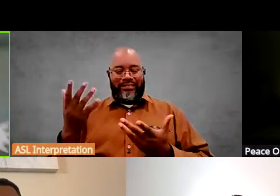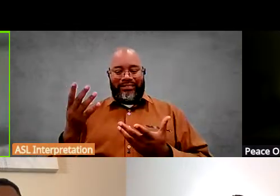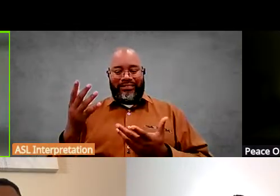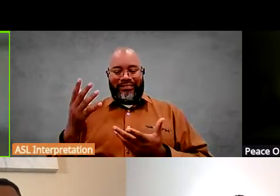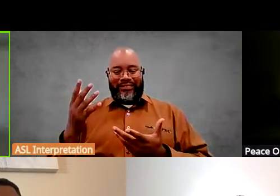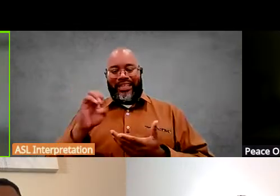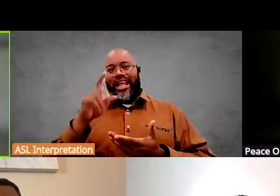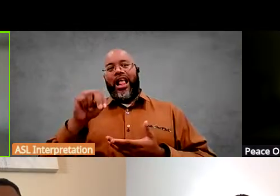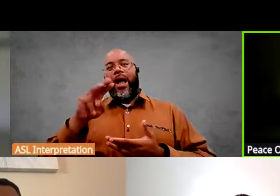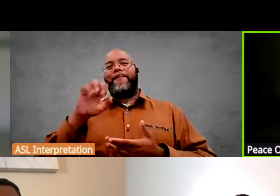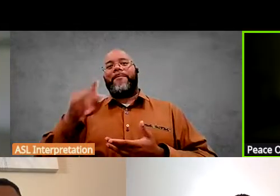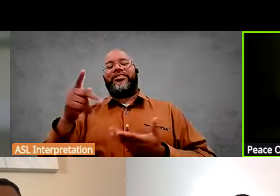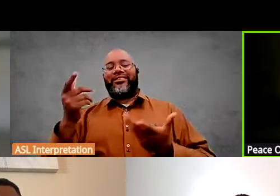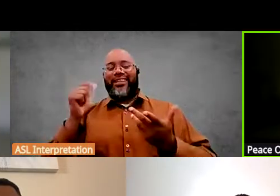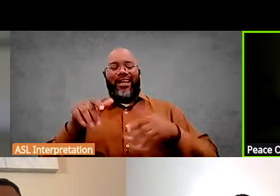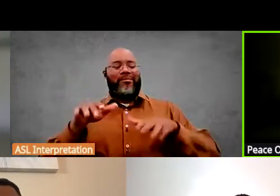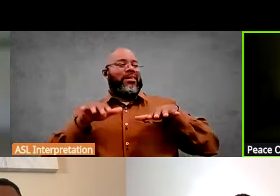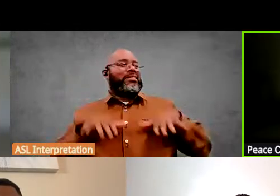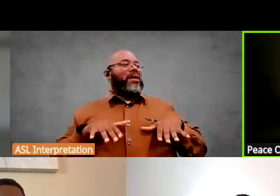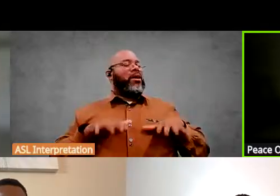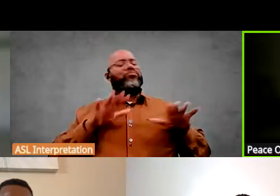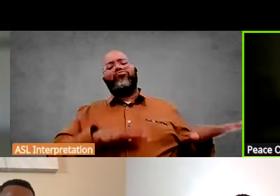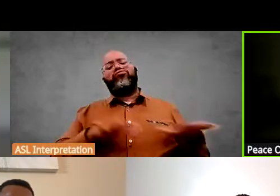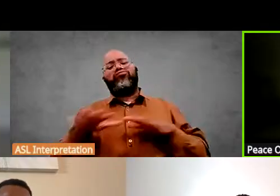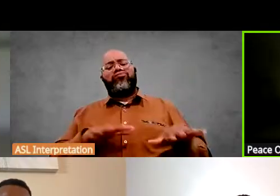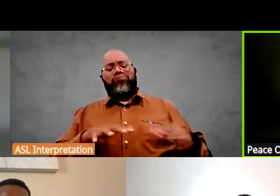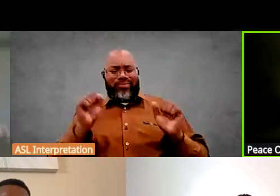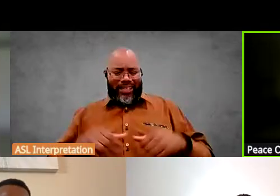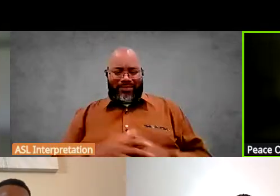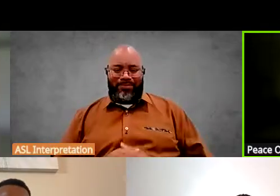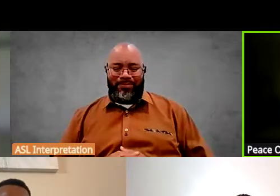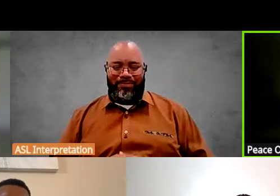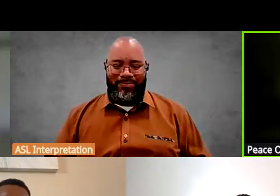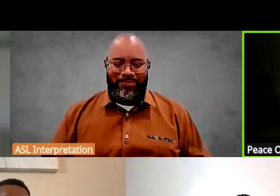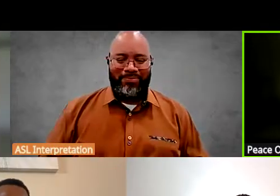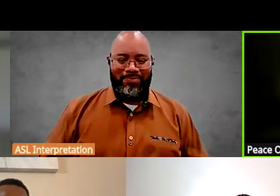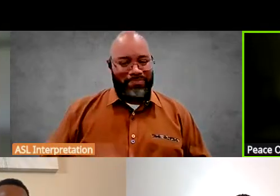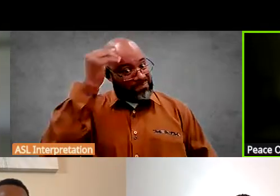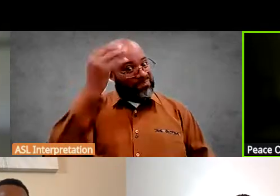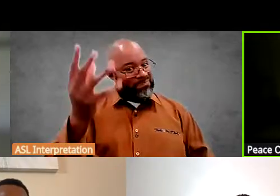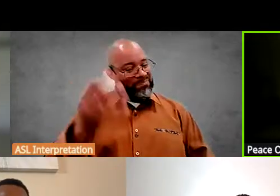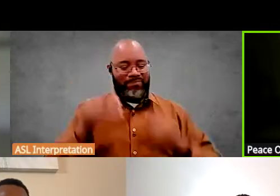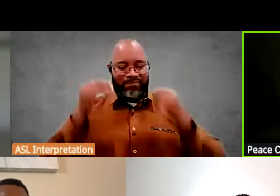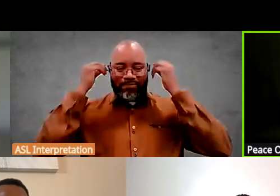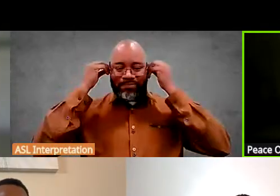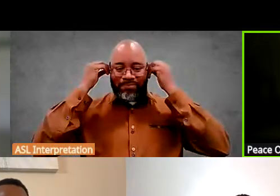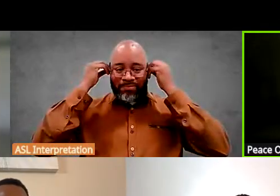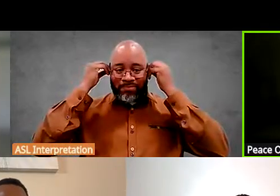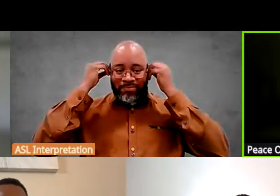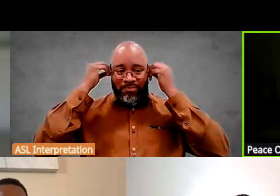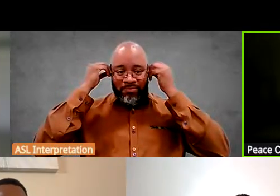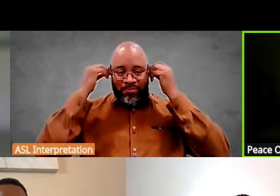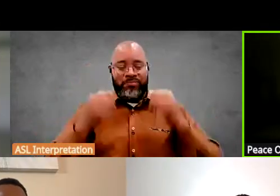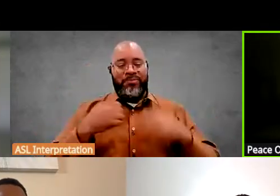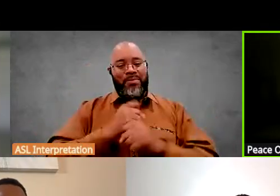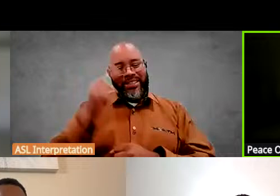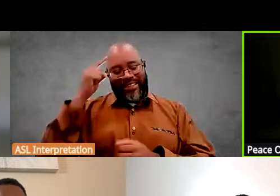laid back and having afternoons talking about it. So FYI. Keep going. Got it. That makes